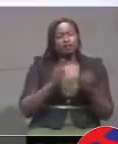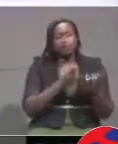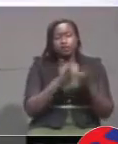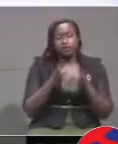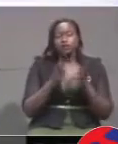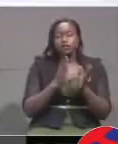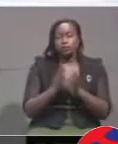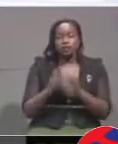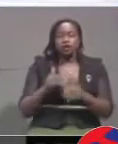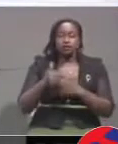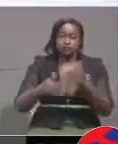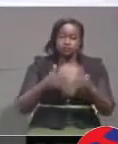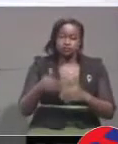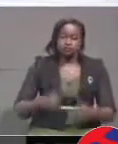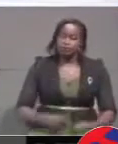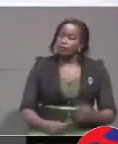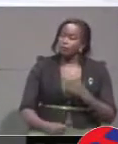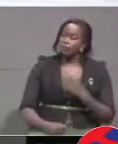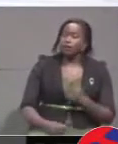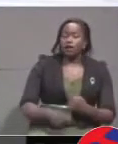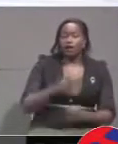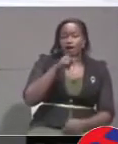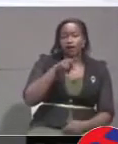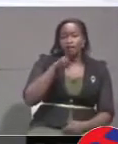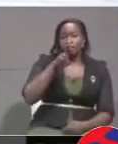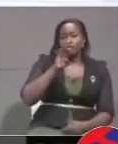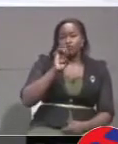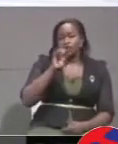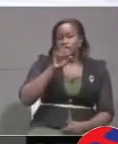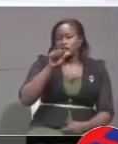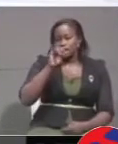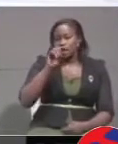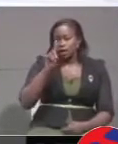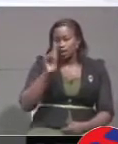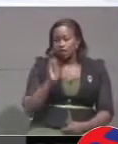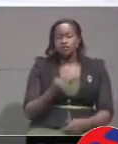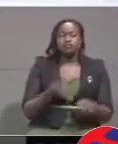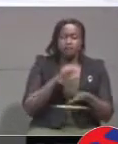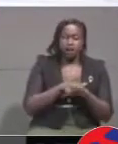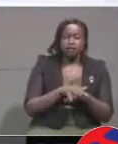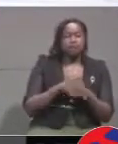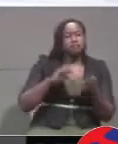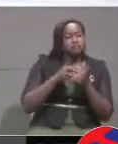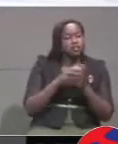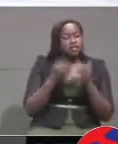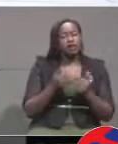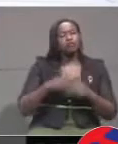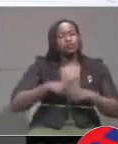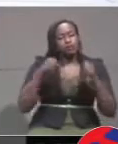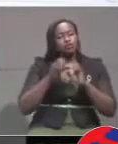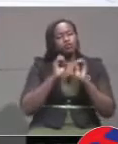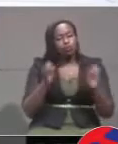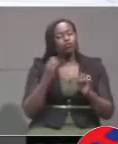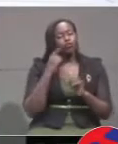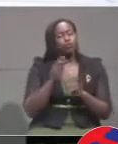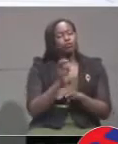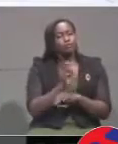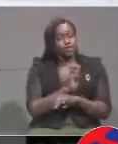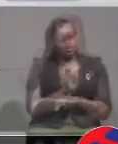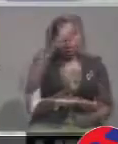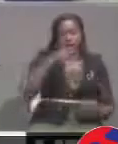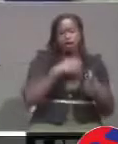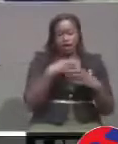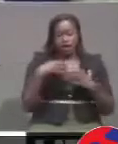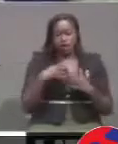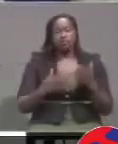manyi. Alfa che manyi is here. I've seen some court, ya court martial, nga bagikoledde in public. Bali abasirikale